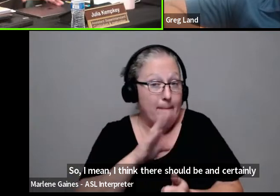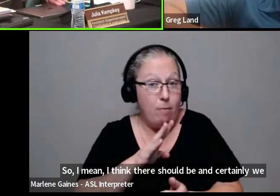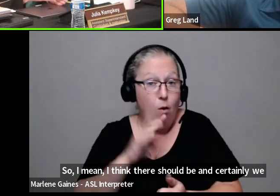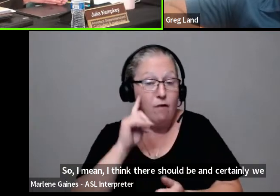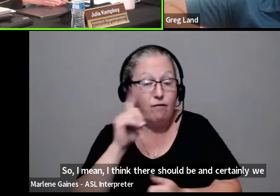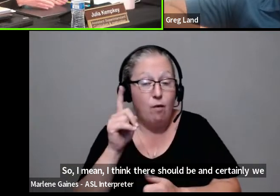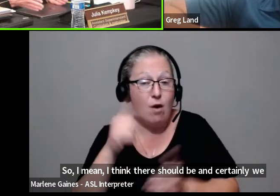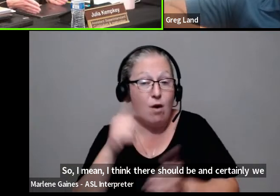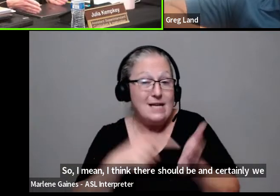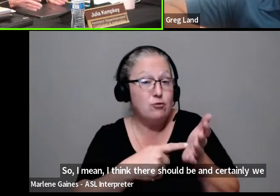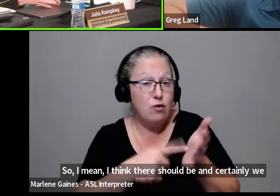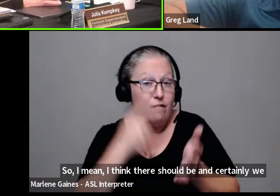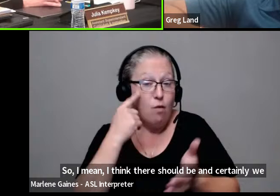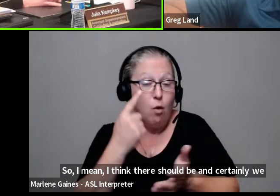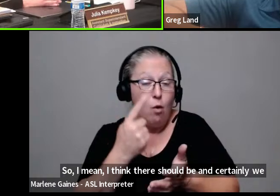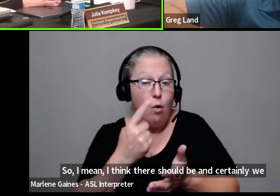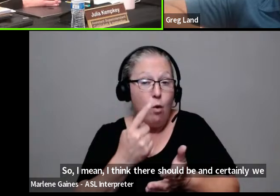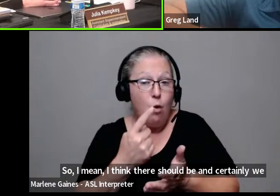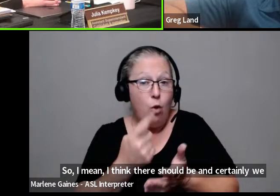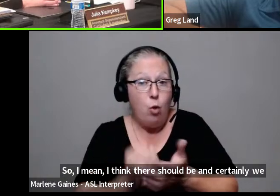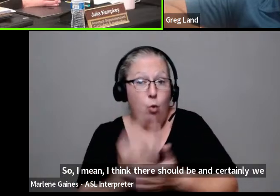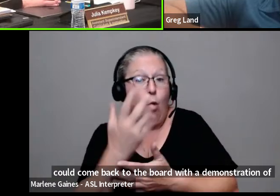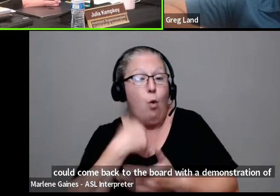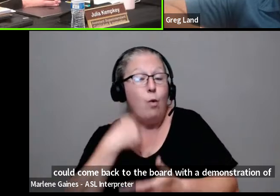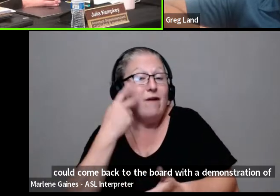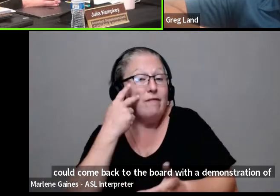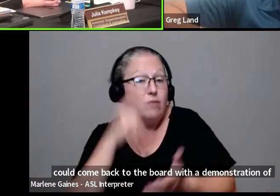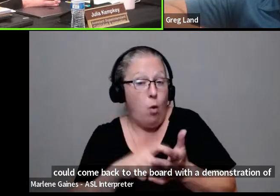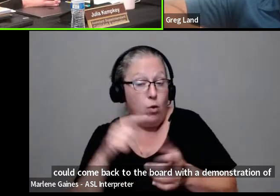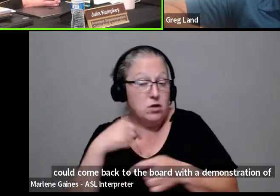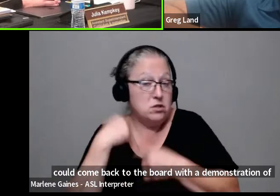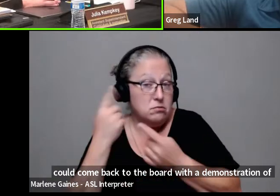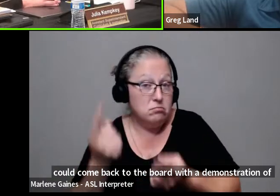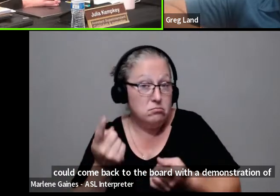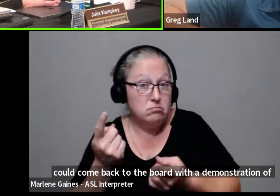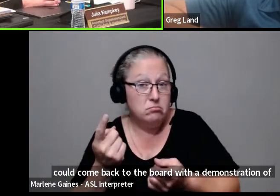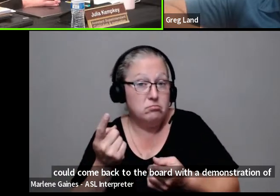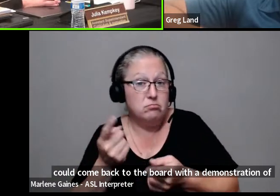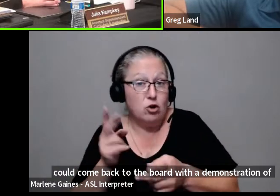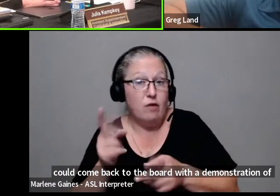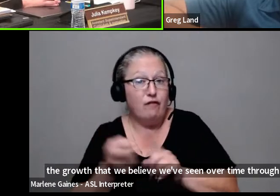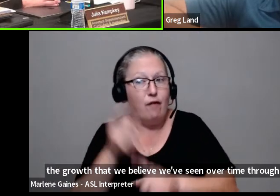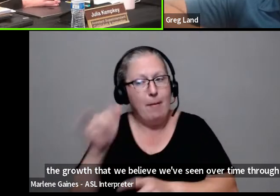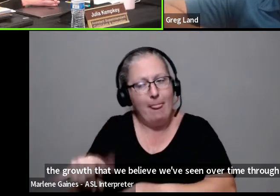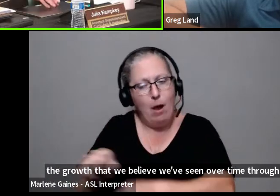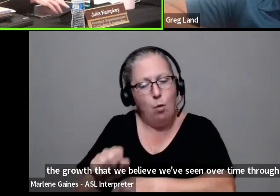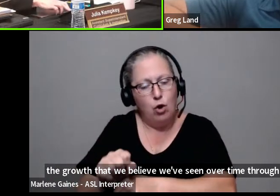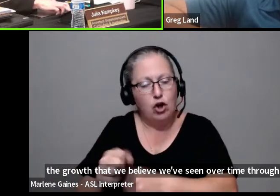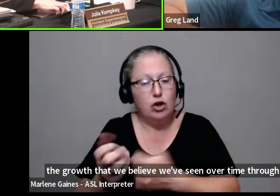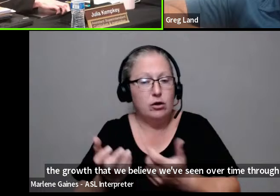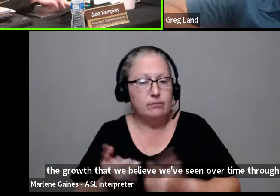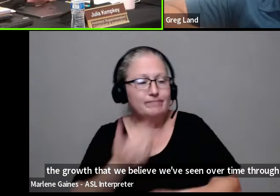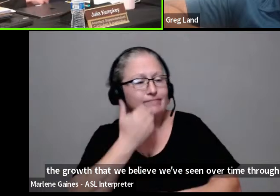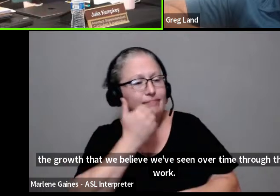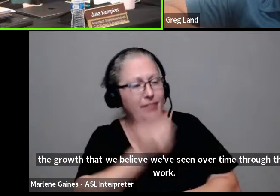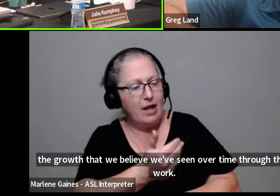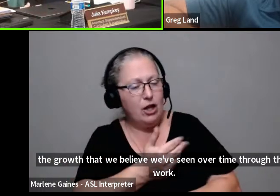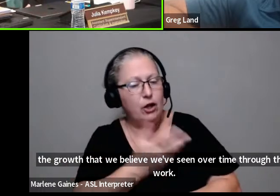demonstration of the growth that we believe we've seen over time through this work. Thank you.